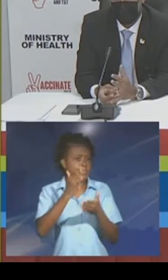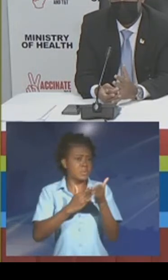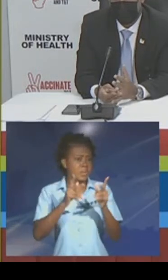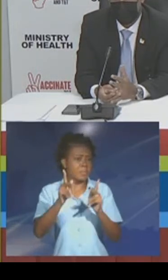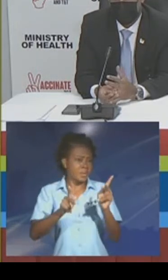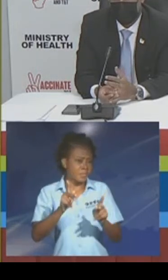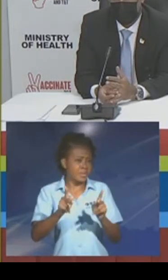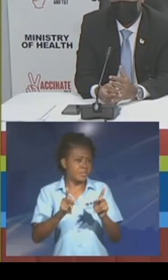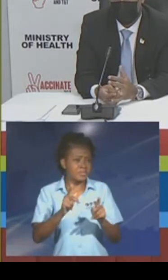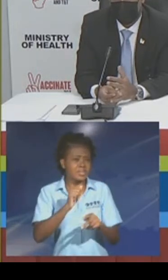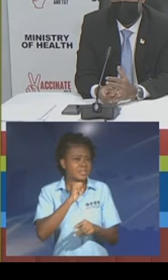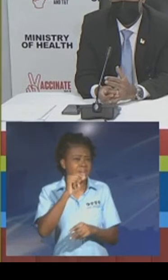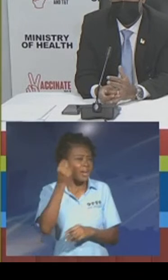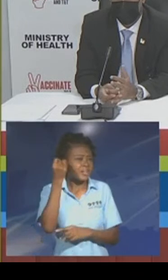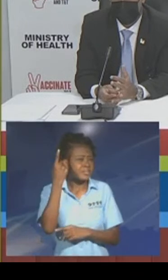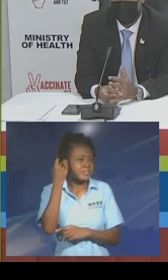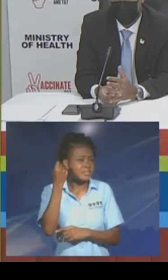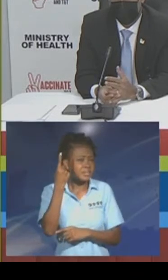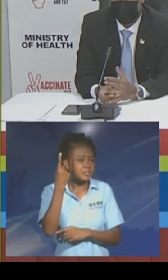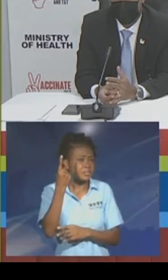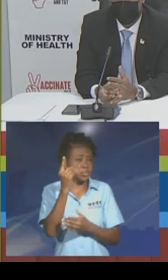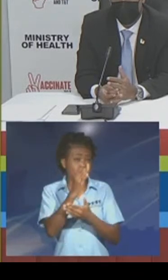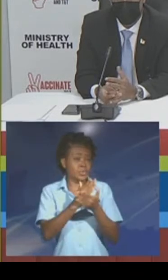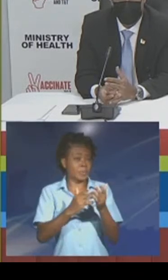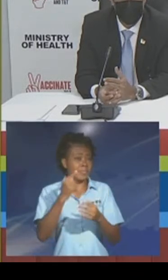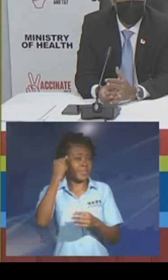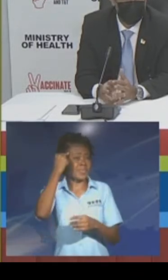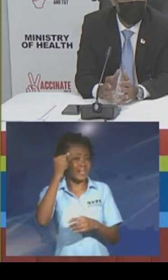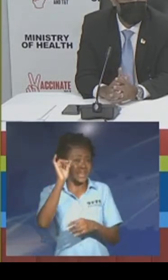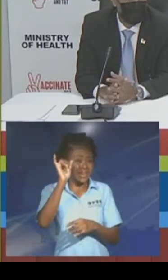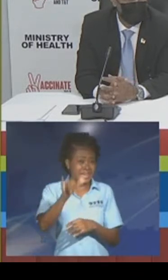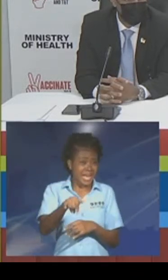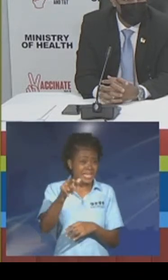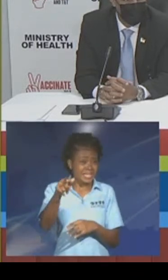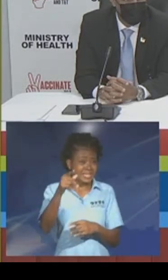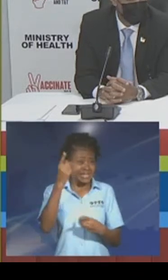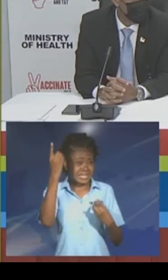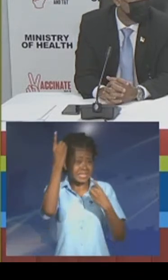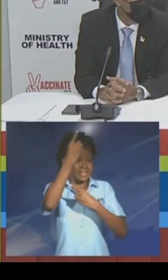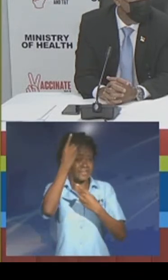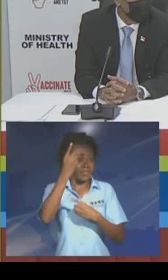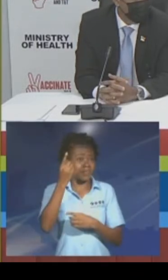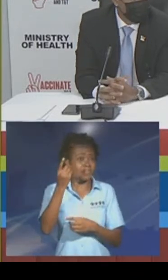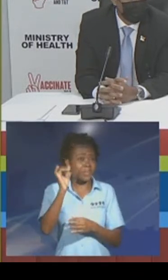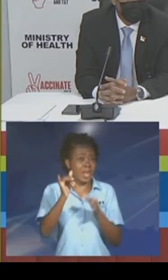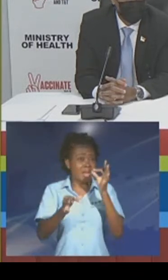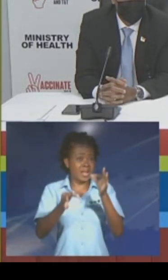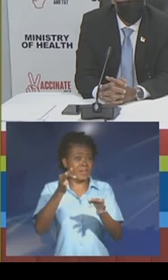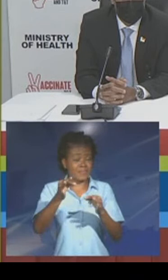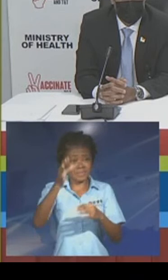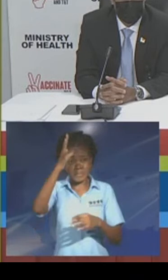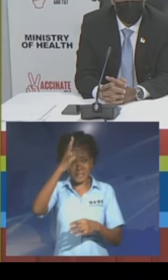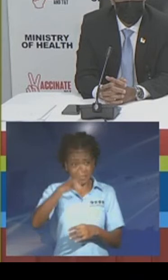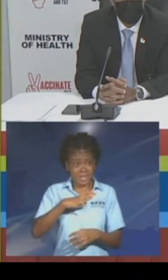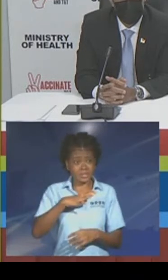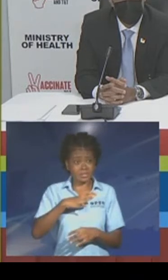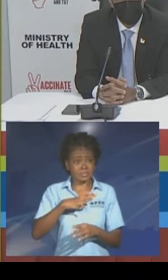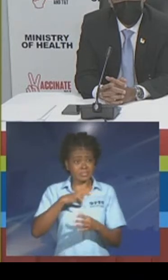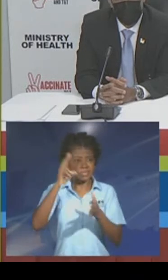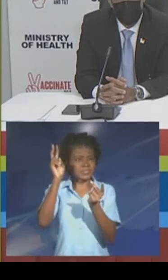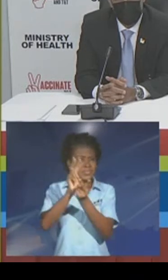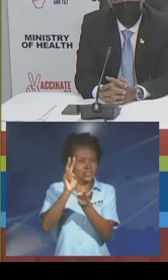is a disease for only men who have intercourse with other men. And there's also now a stigma some people